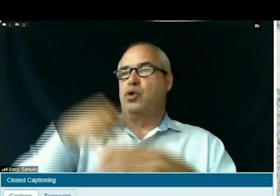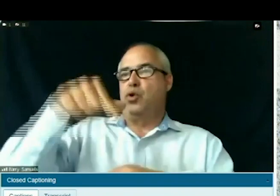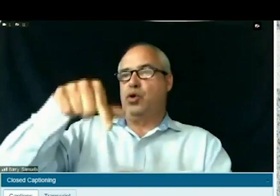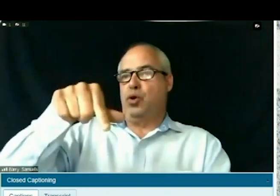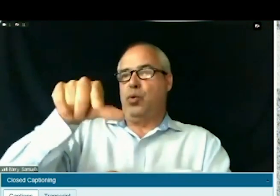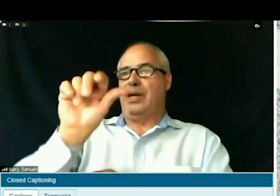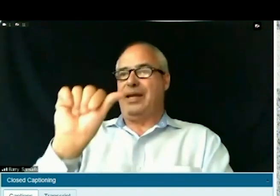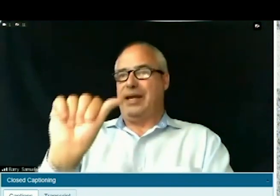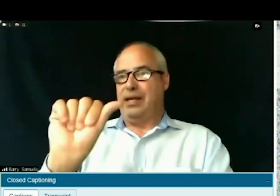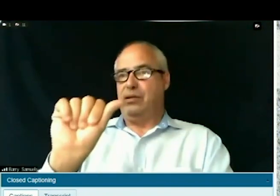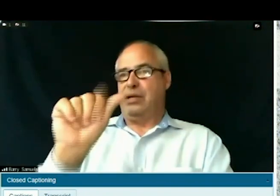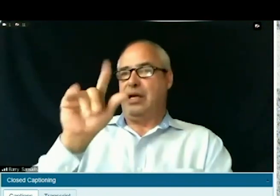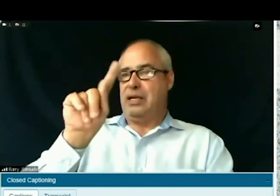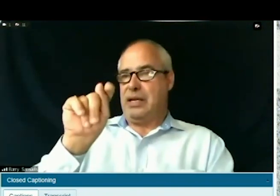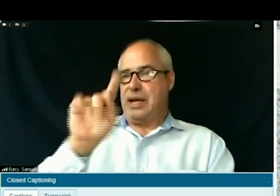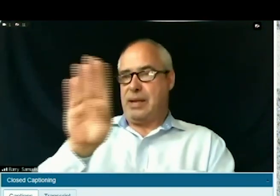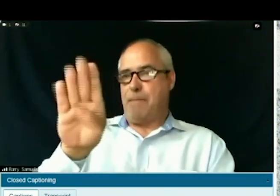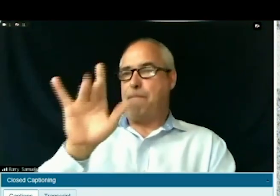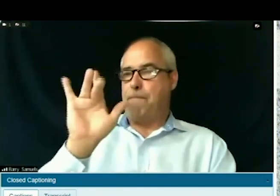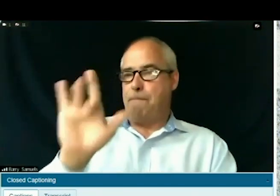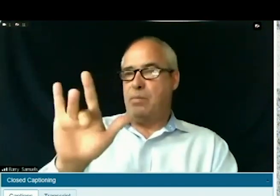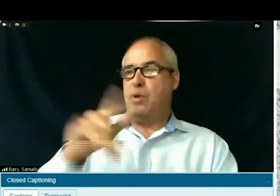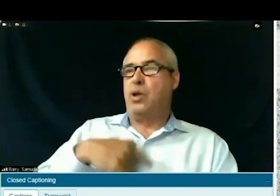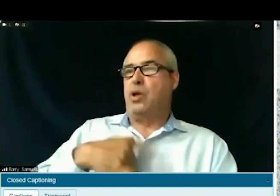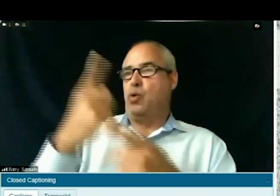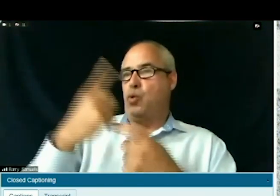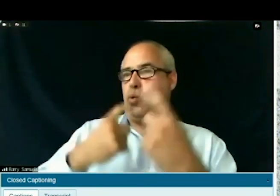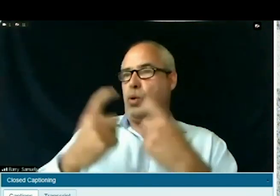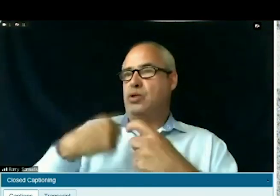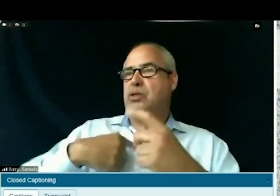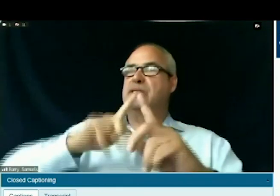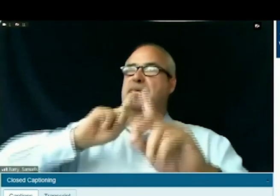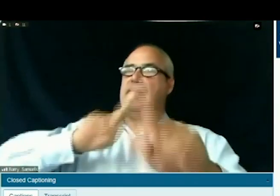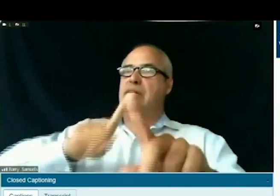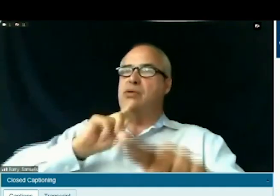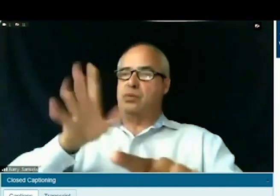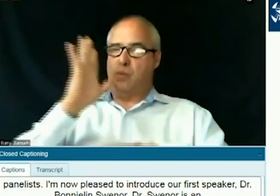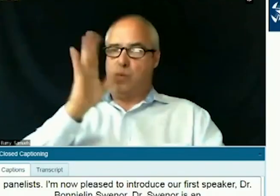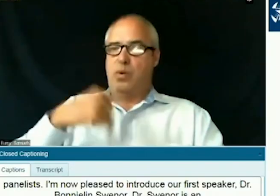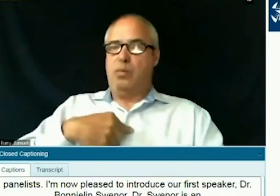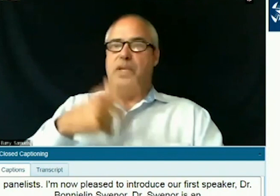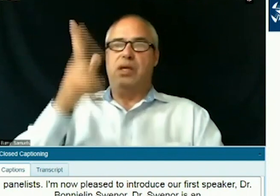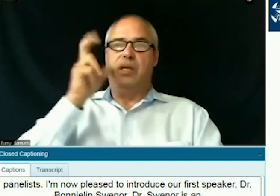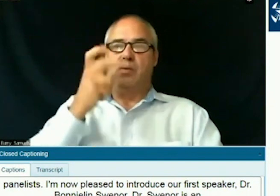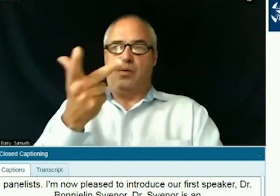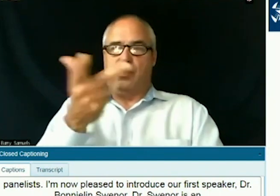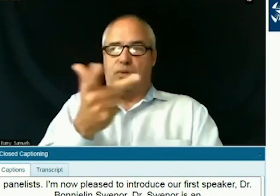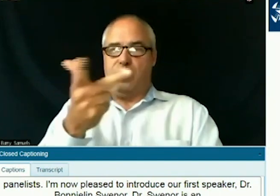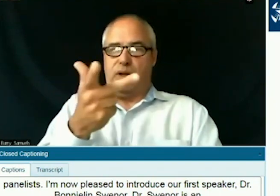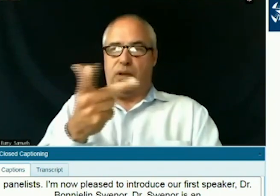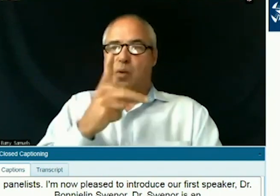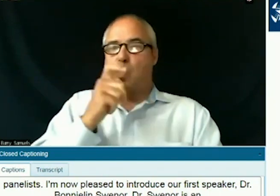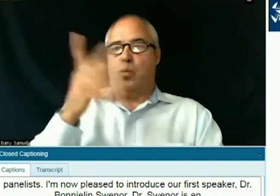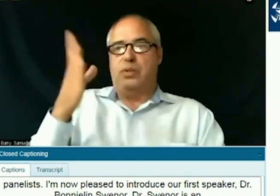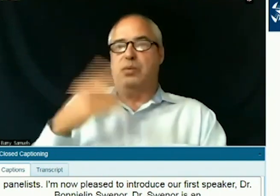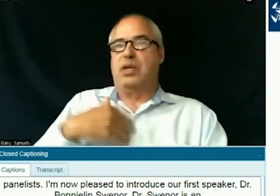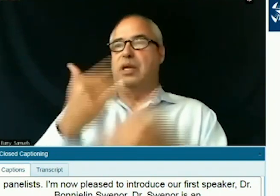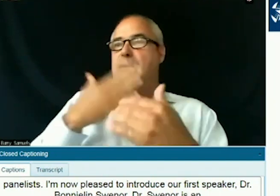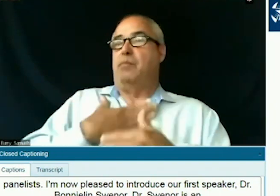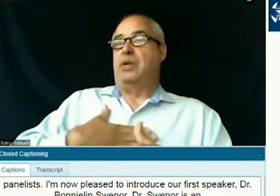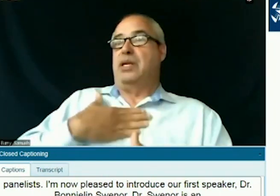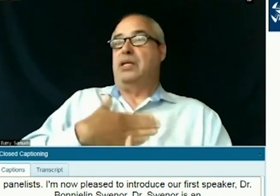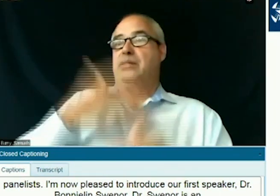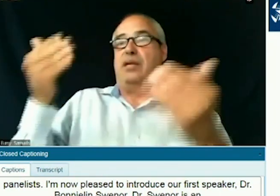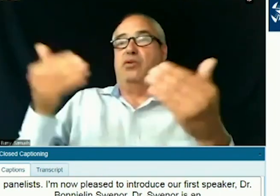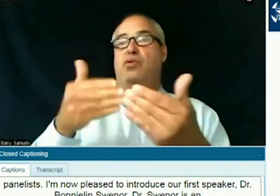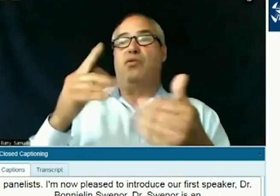any questions during the webinar, and we will return to those after we hear from our 3 panelists. I am now pleased to introduce our